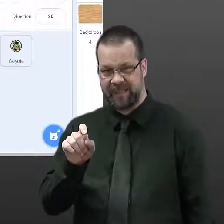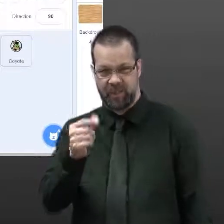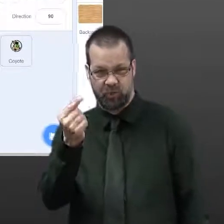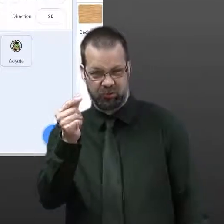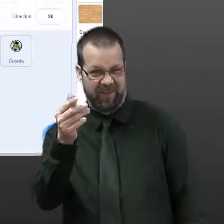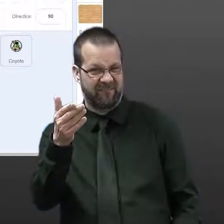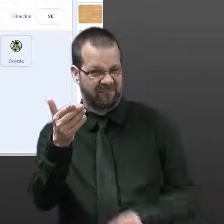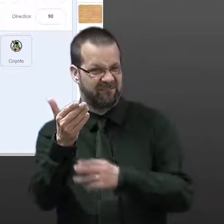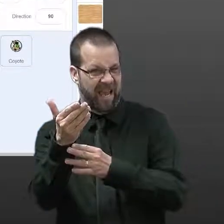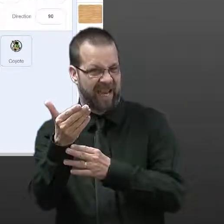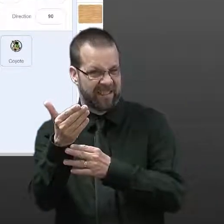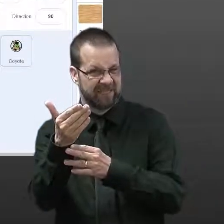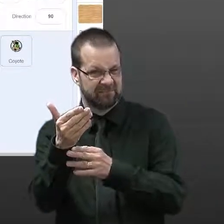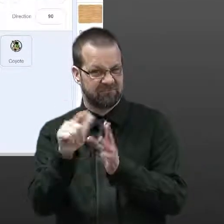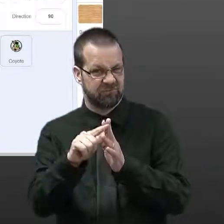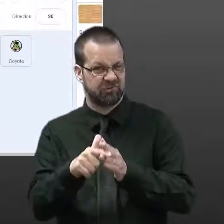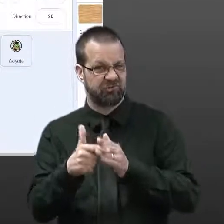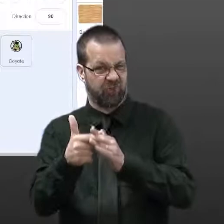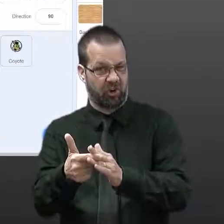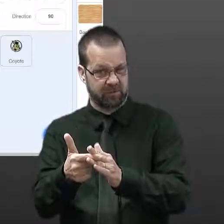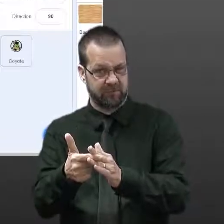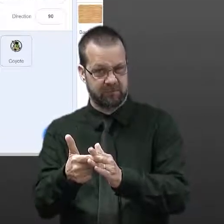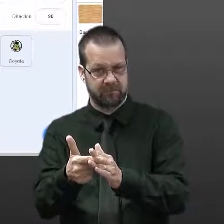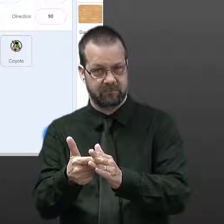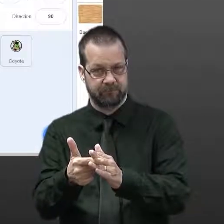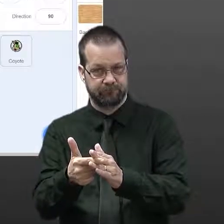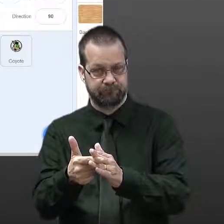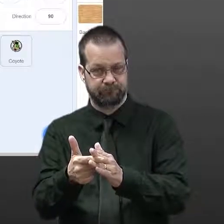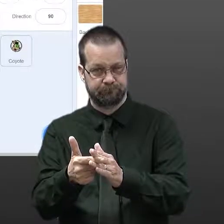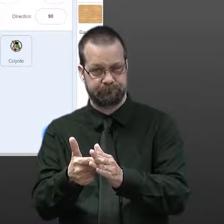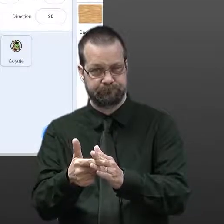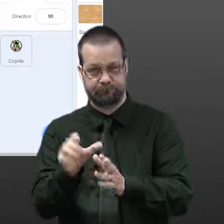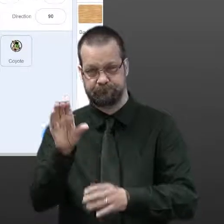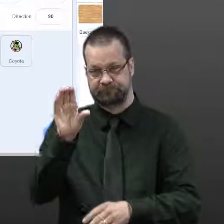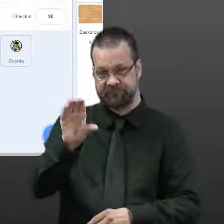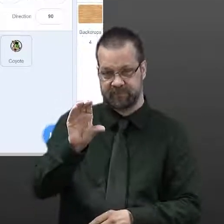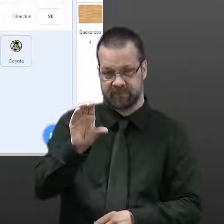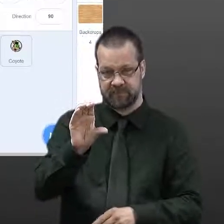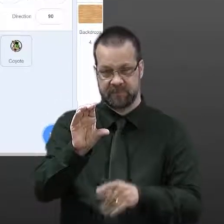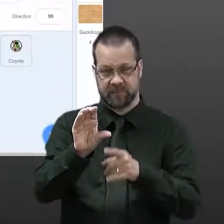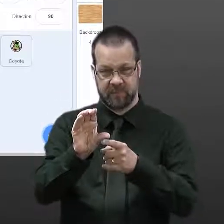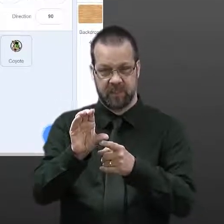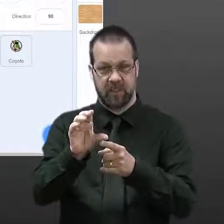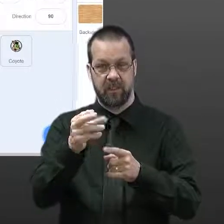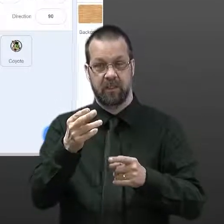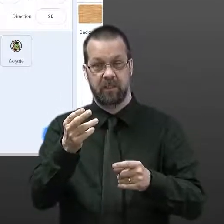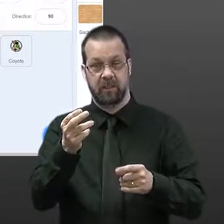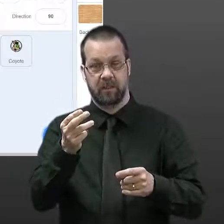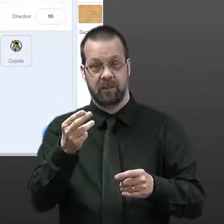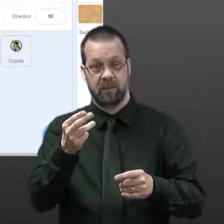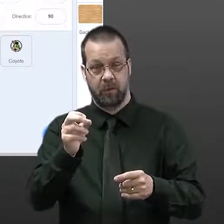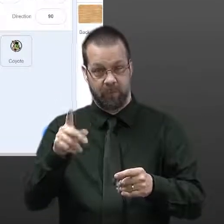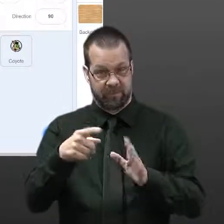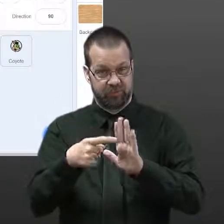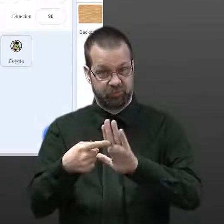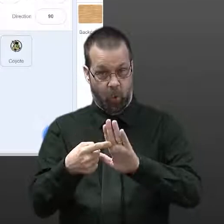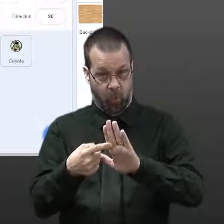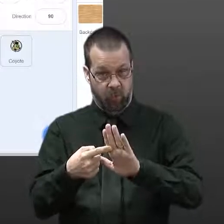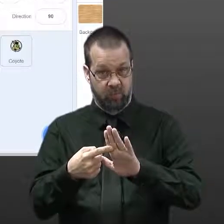need a green flag block. And we are going to make sure that our hoop is